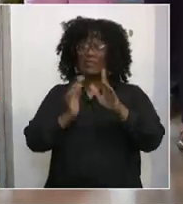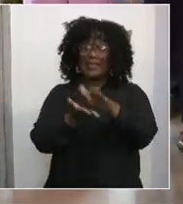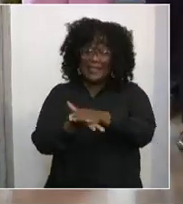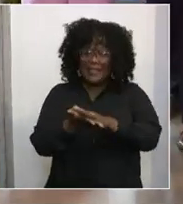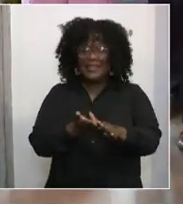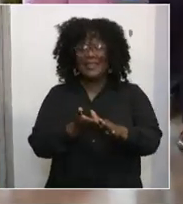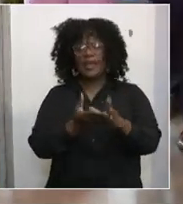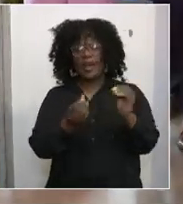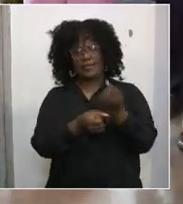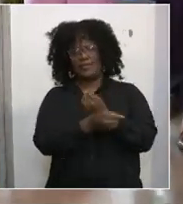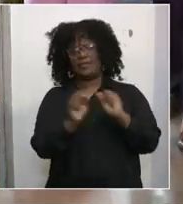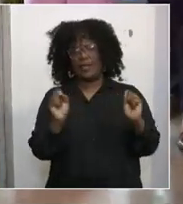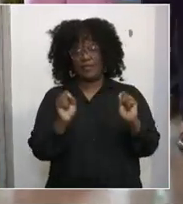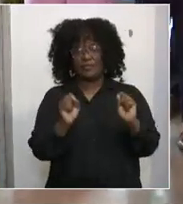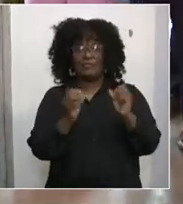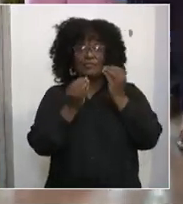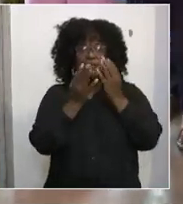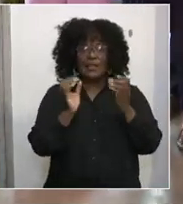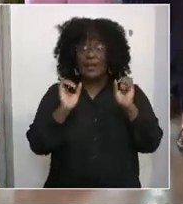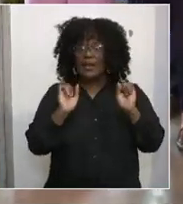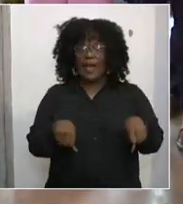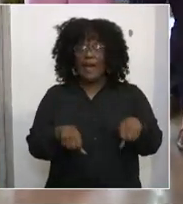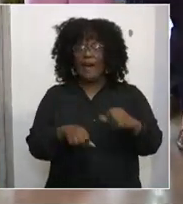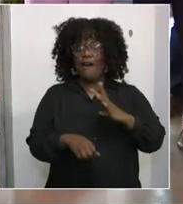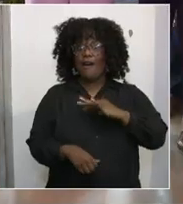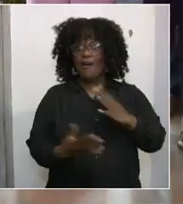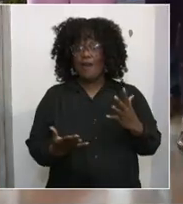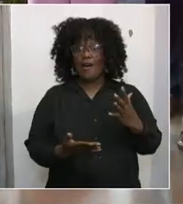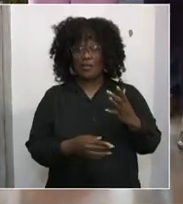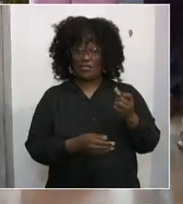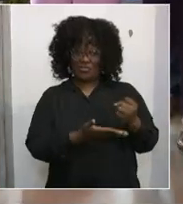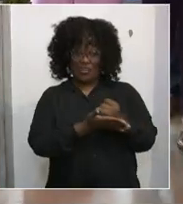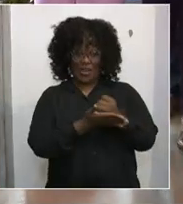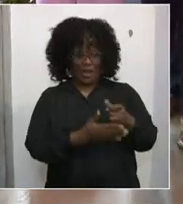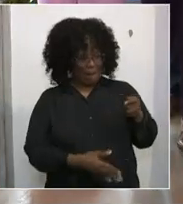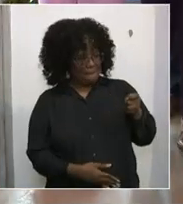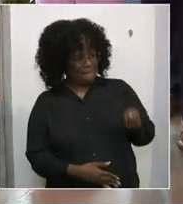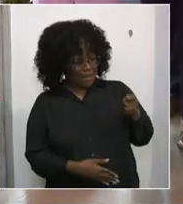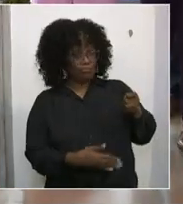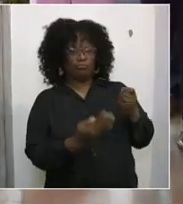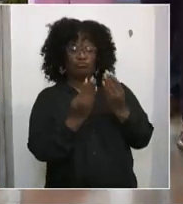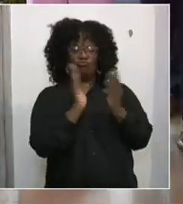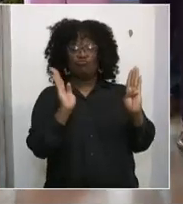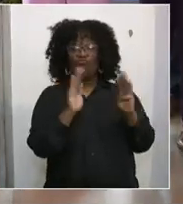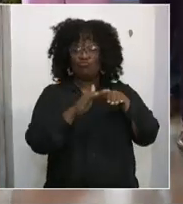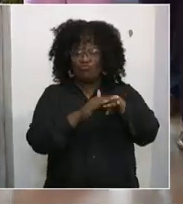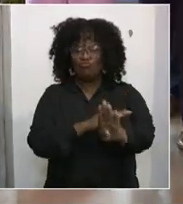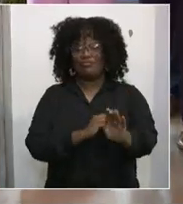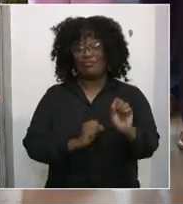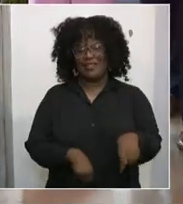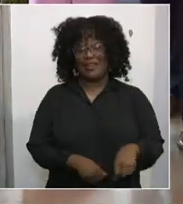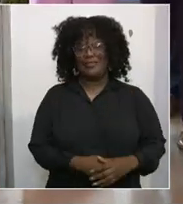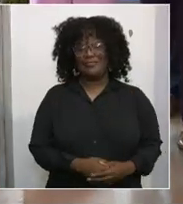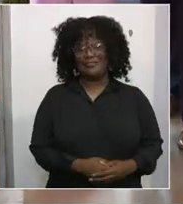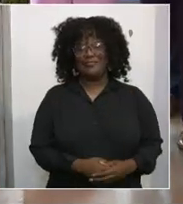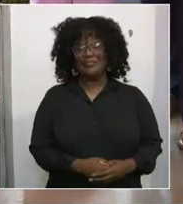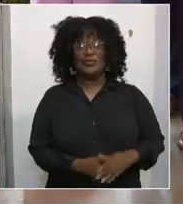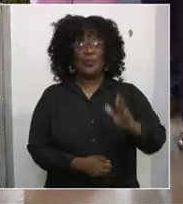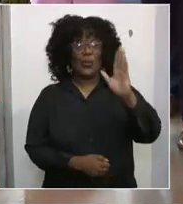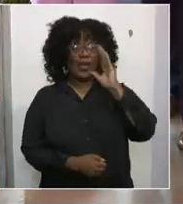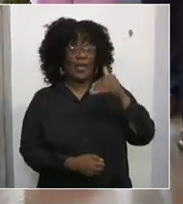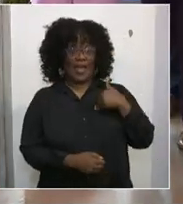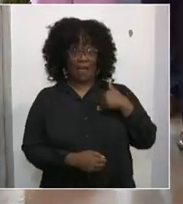pay. So we want to give the entire team at Metro, you're going to hear from General Manager Clark in just a